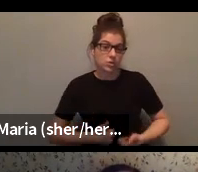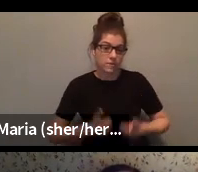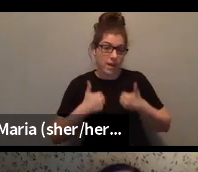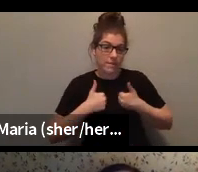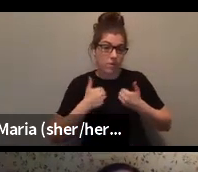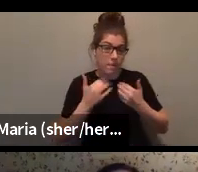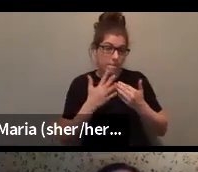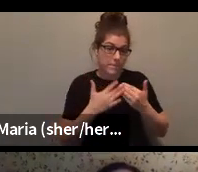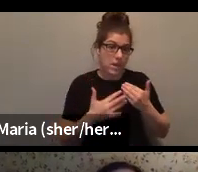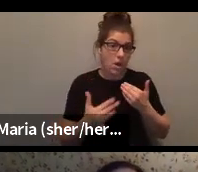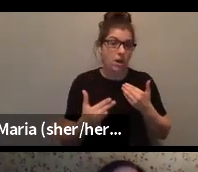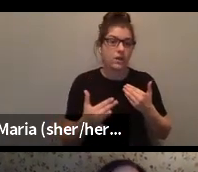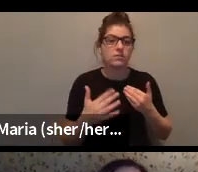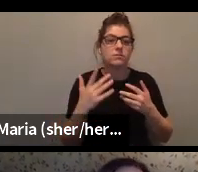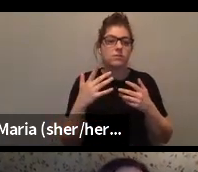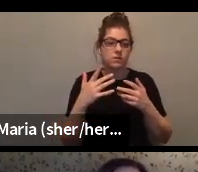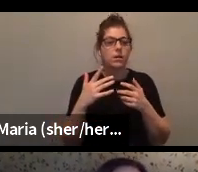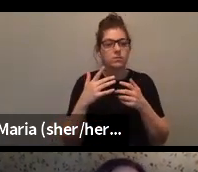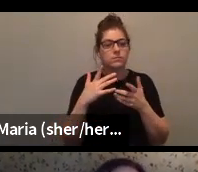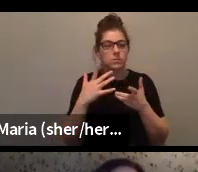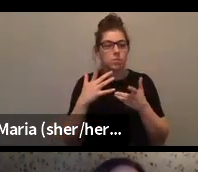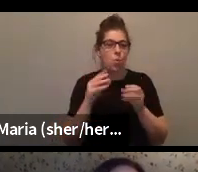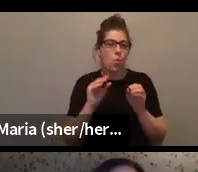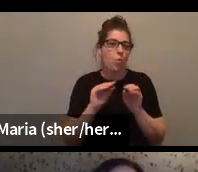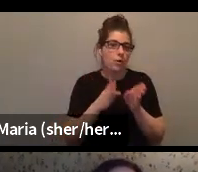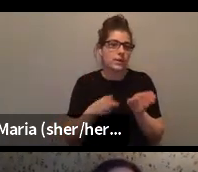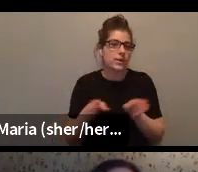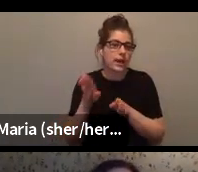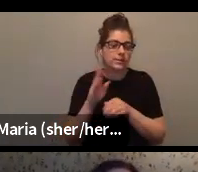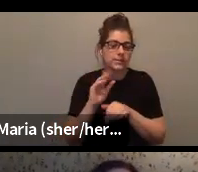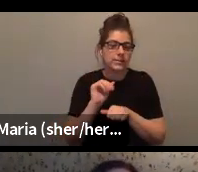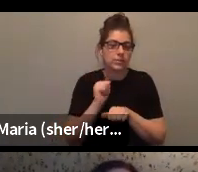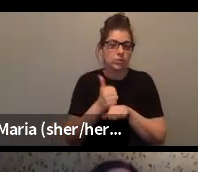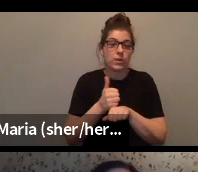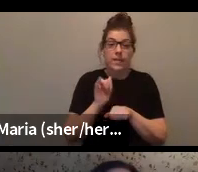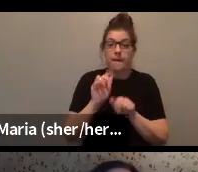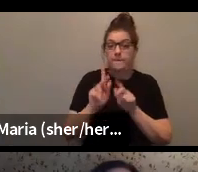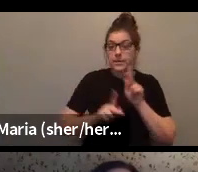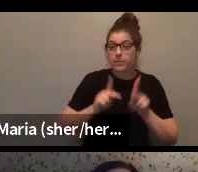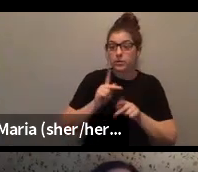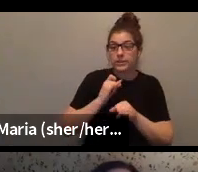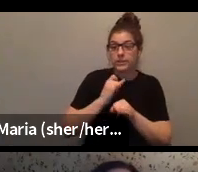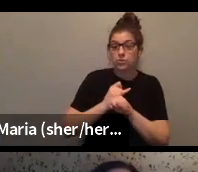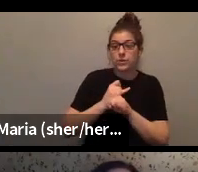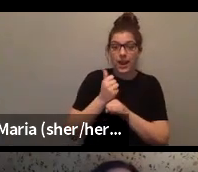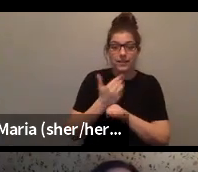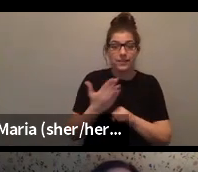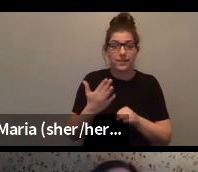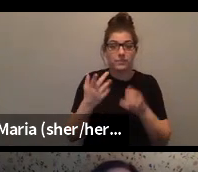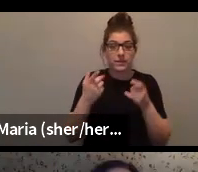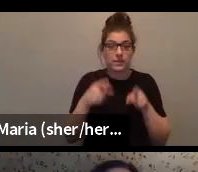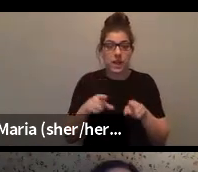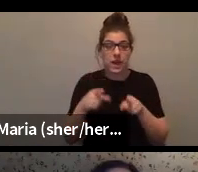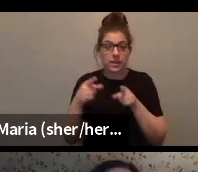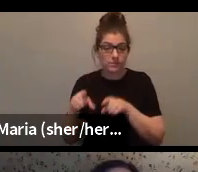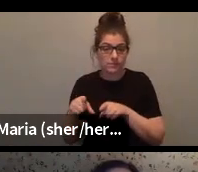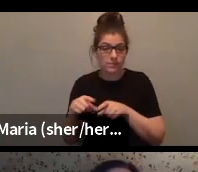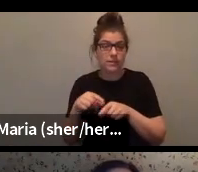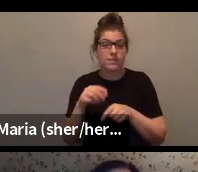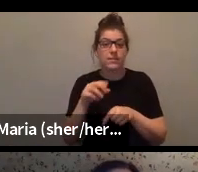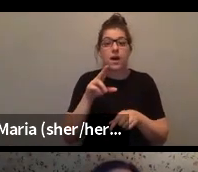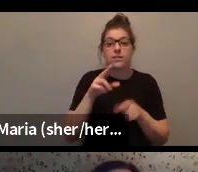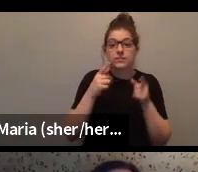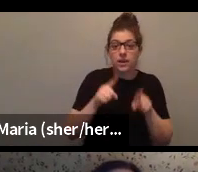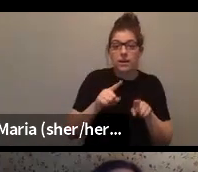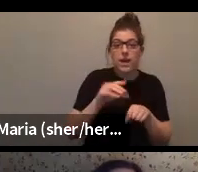anti-racist organizing entity. And in the People's Institute, we say anything that's been done can be undone, right?